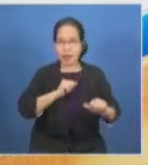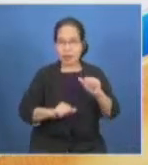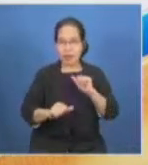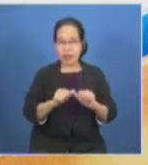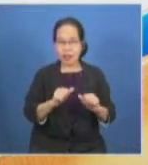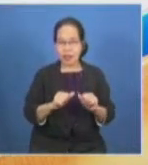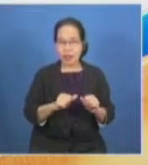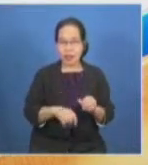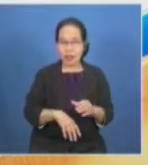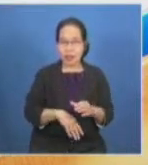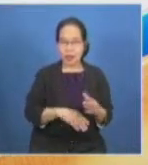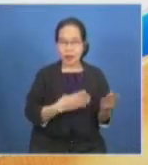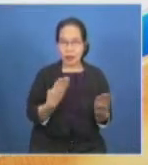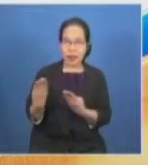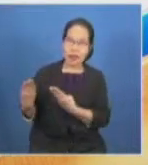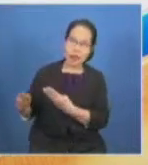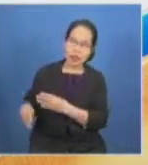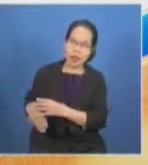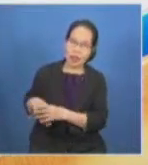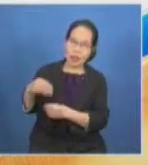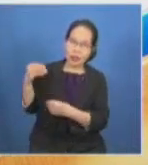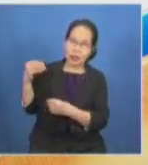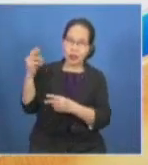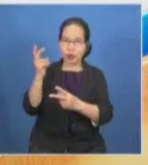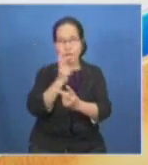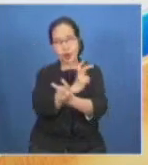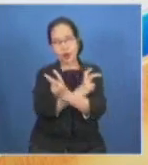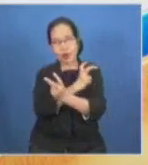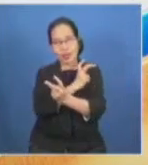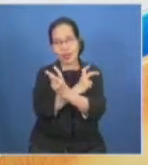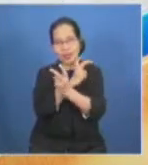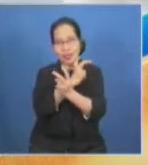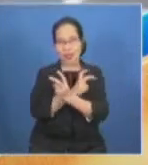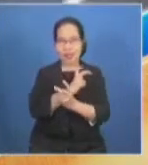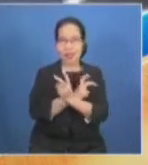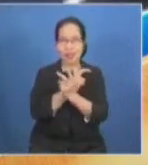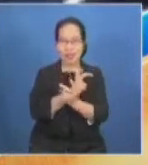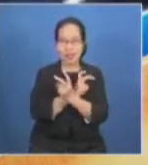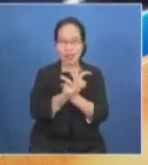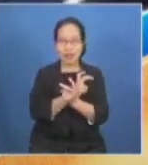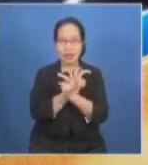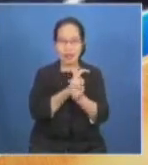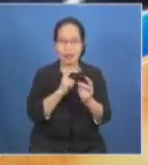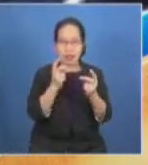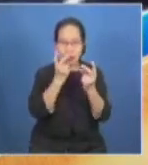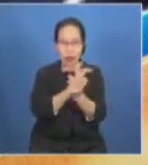to science, this brings out toxins